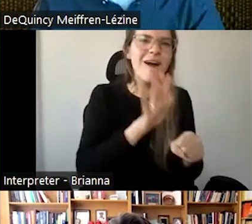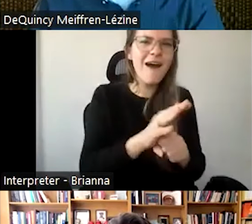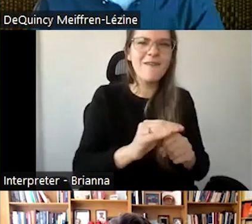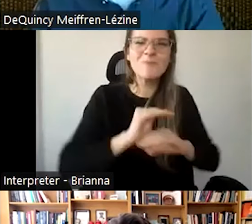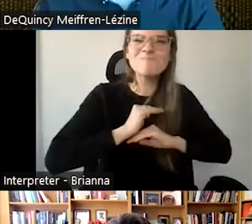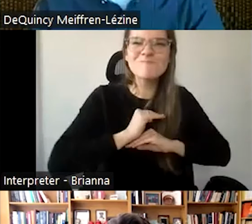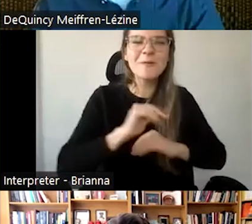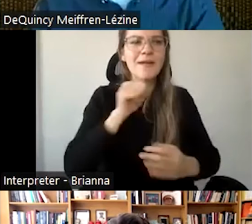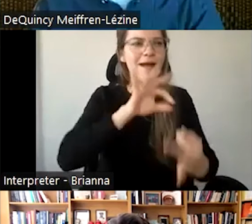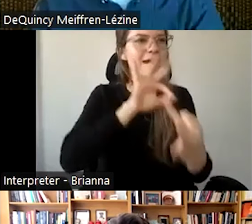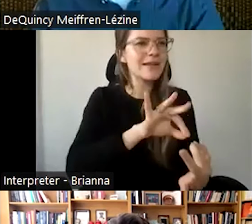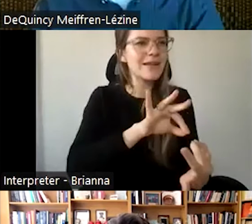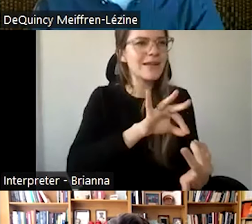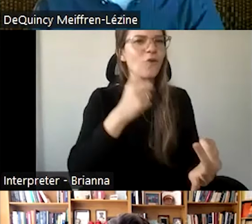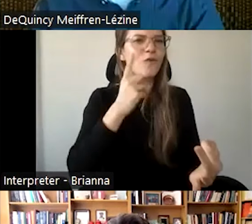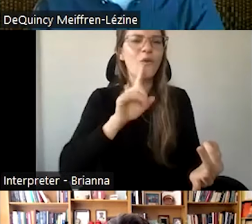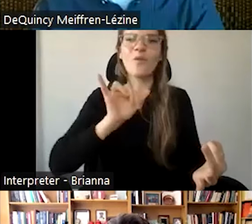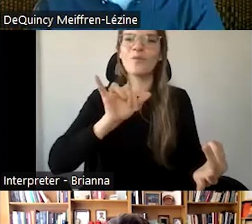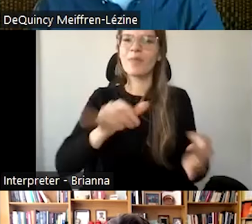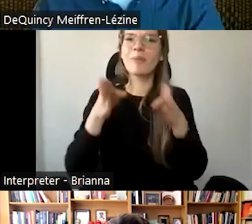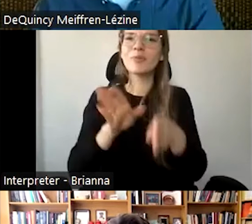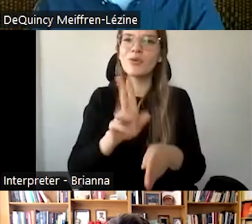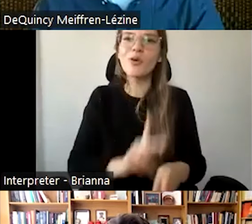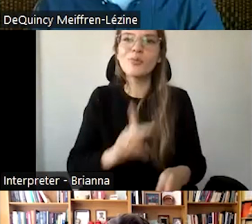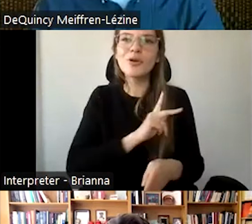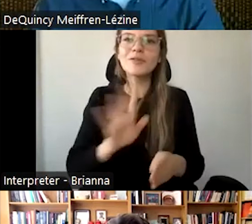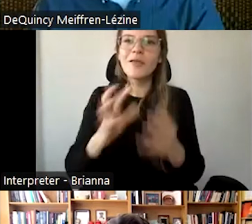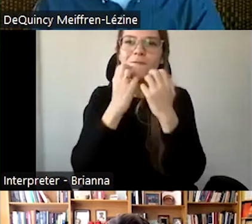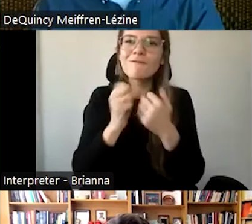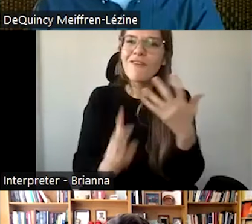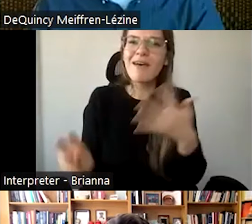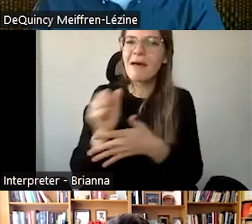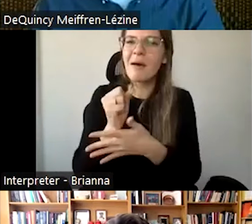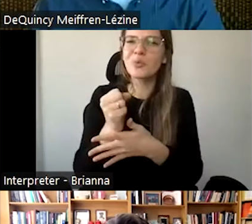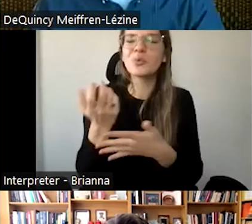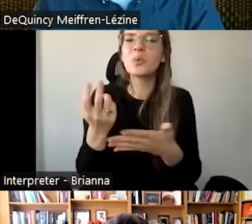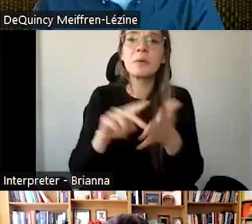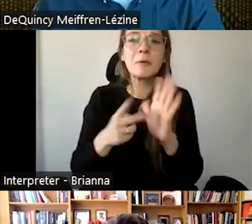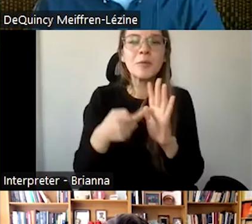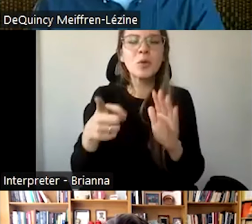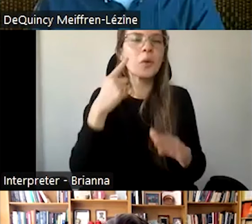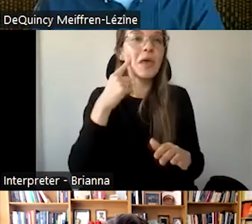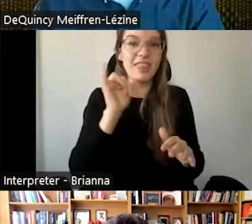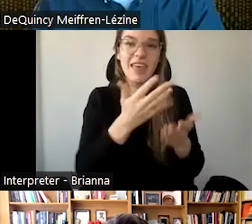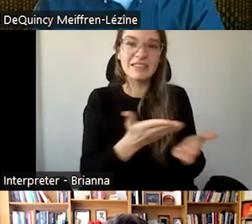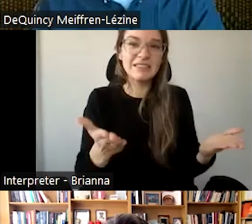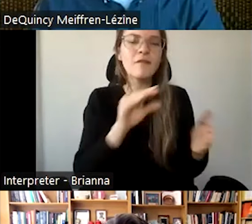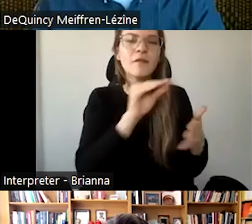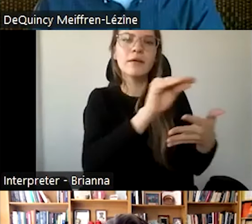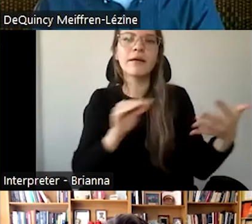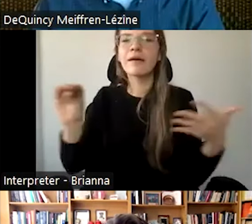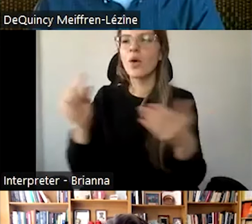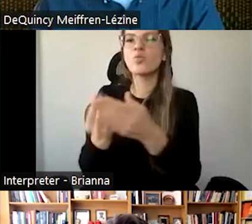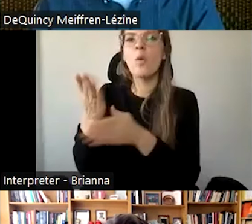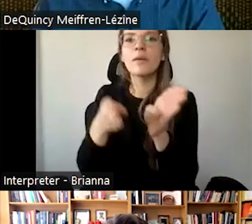quite ideal for what they personally would value, in which case you could put on the growth plan side some of the